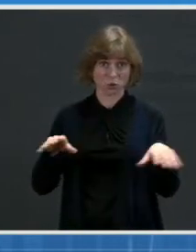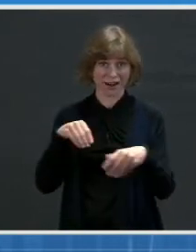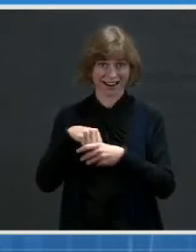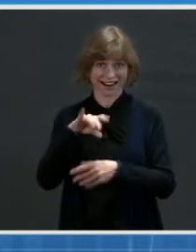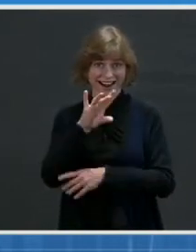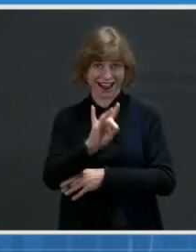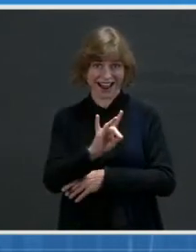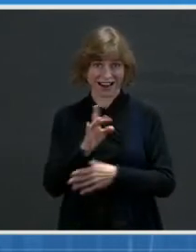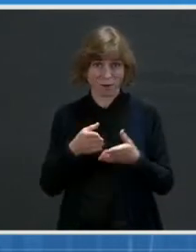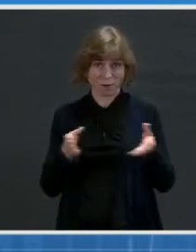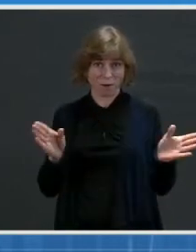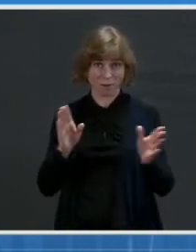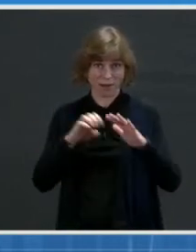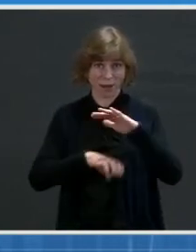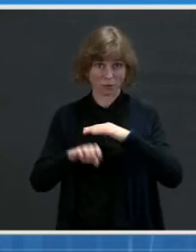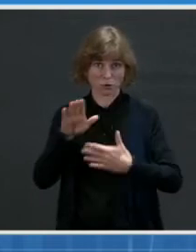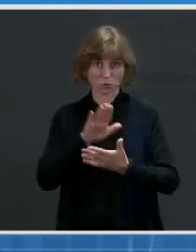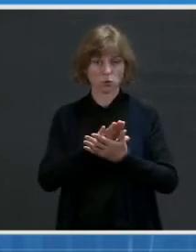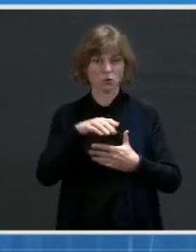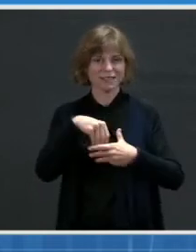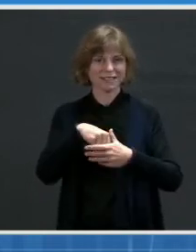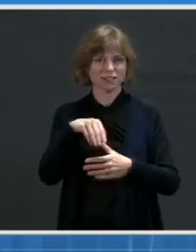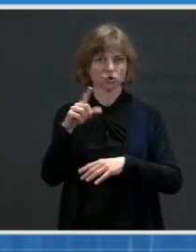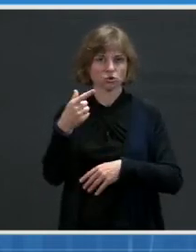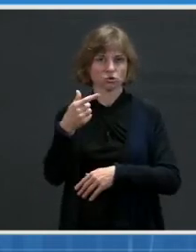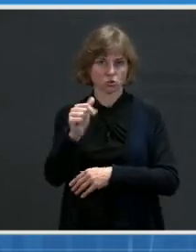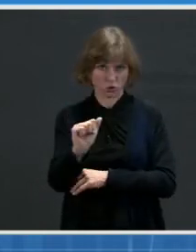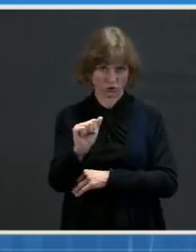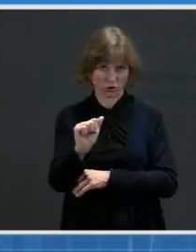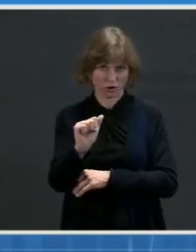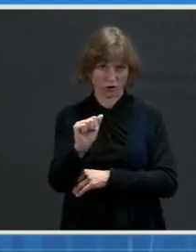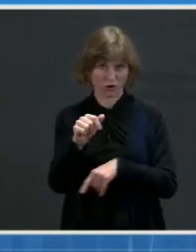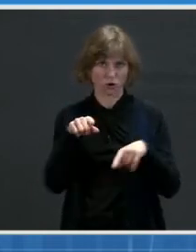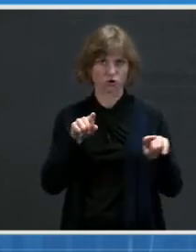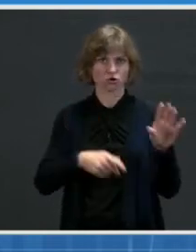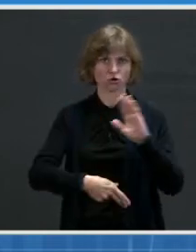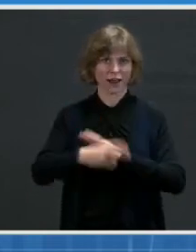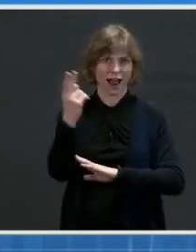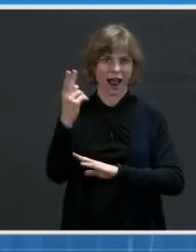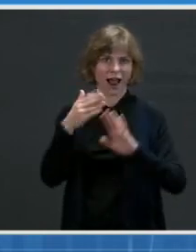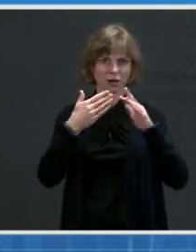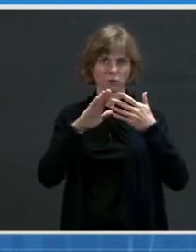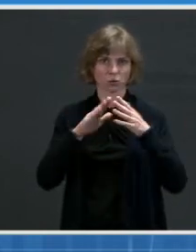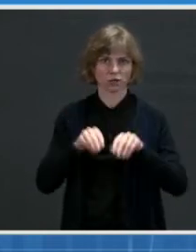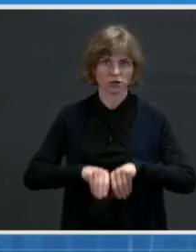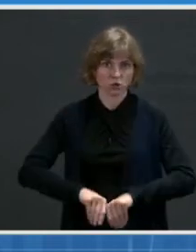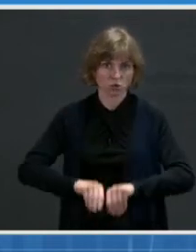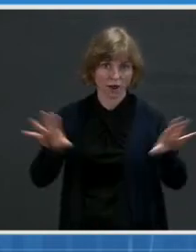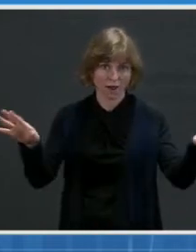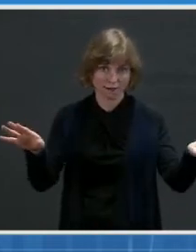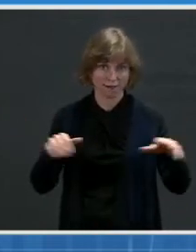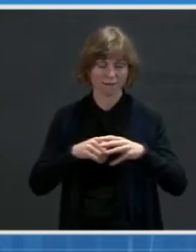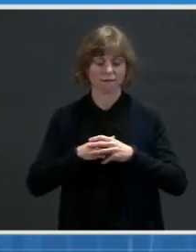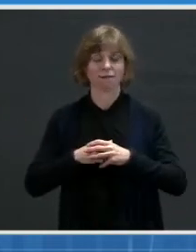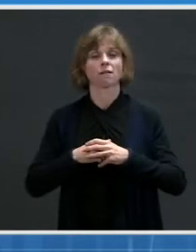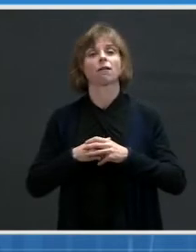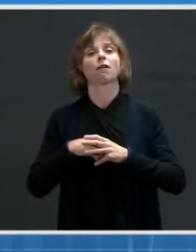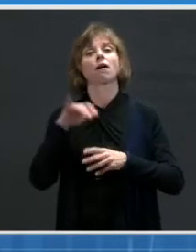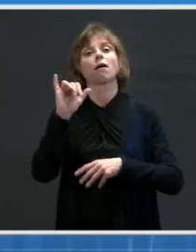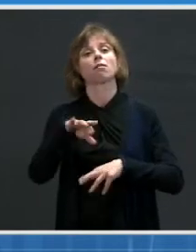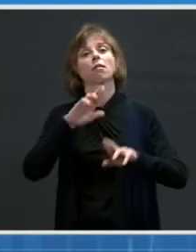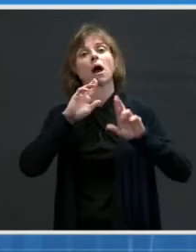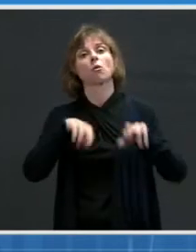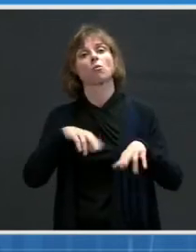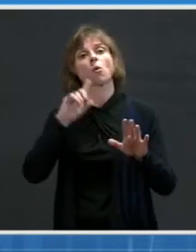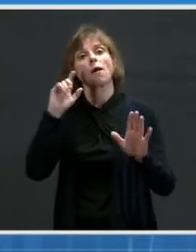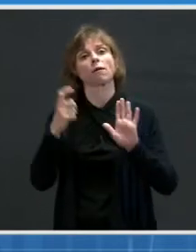a single school district in Georgia during a period of high community spread. In the report, researchers identified